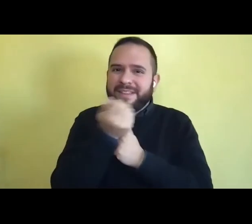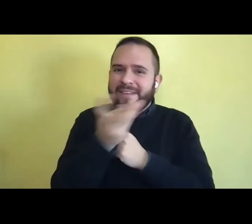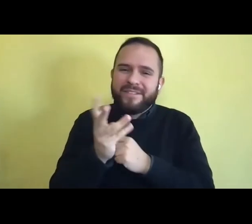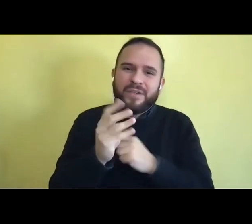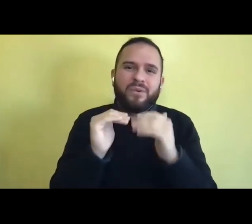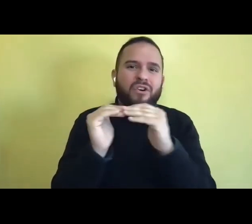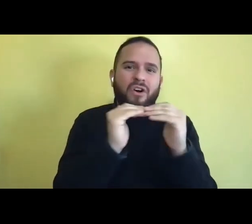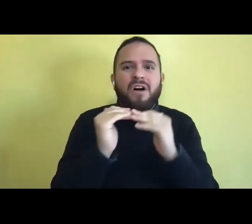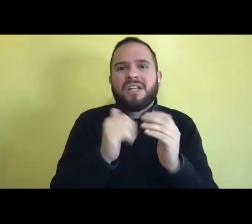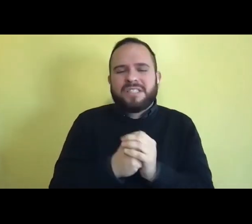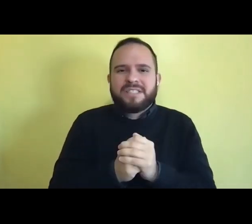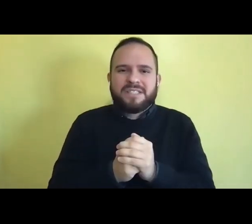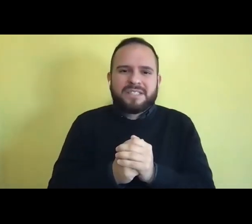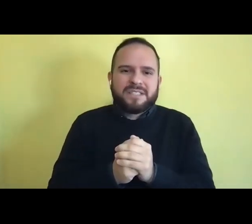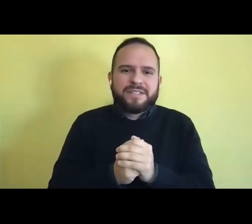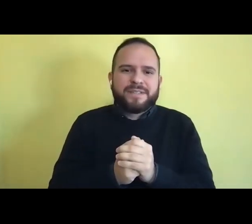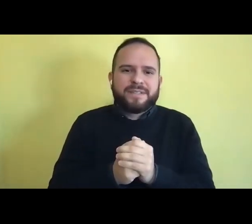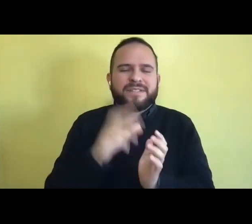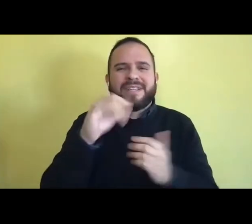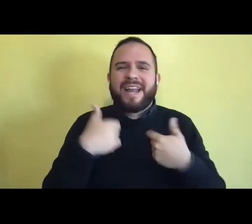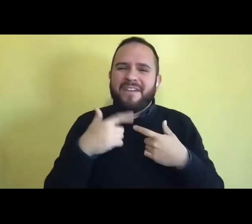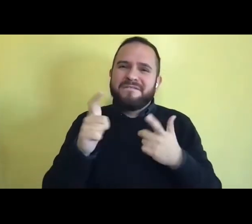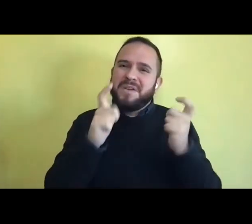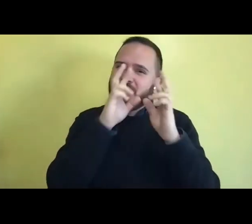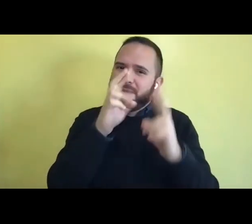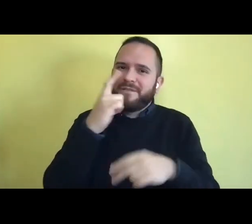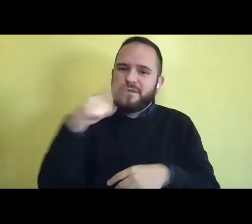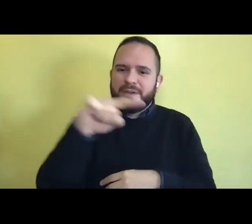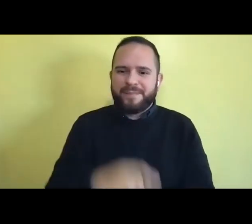have huge respect for. So thank you again.